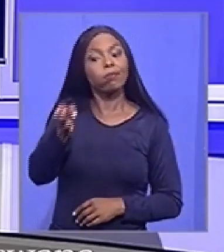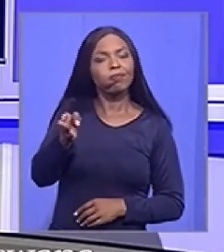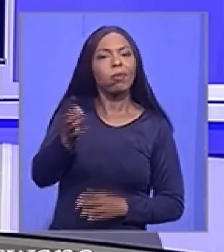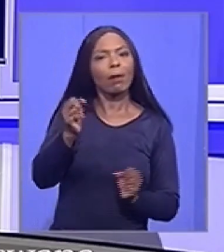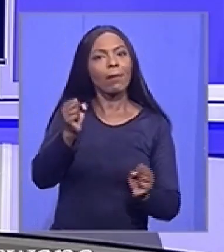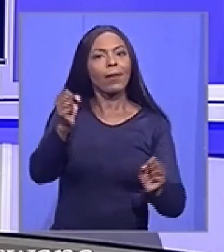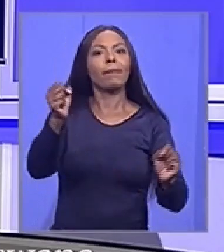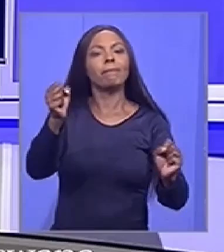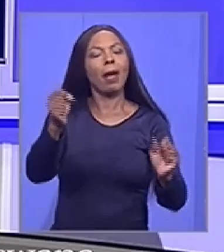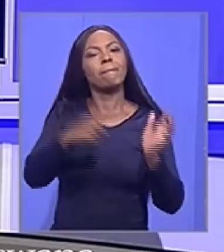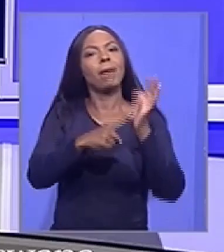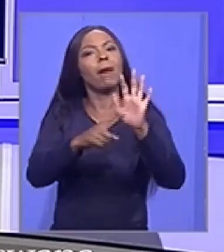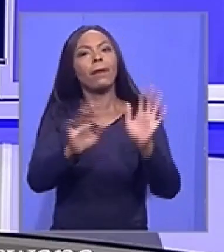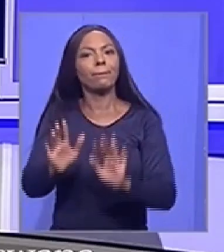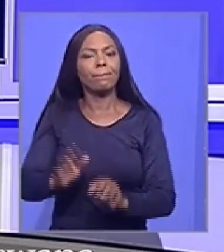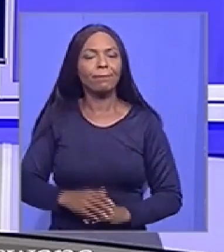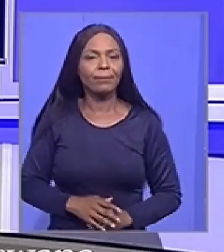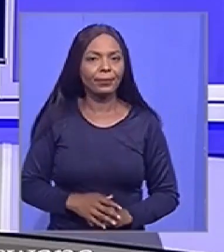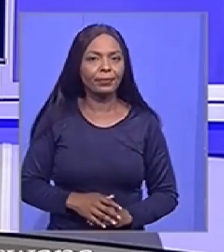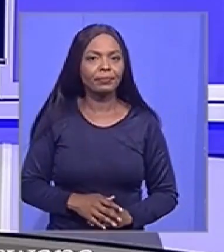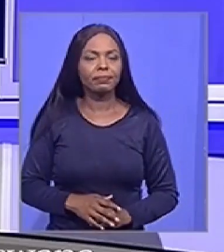le gale tla re motseka tsebe.